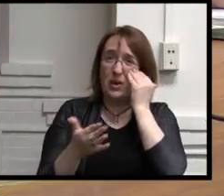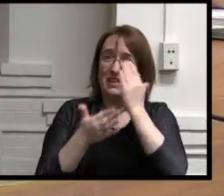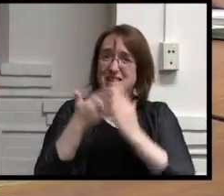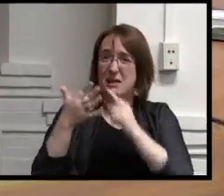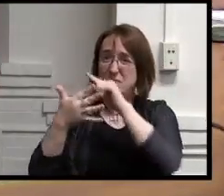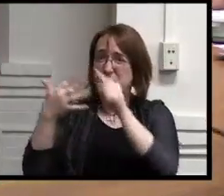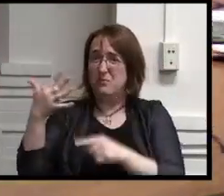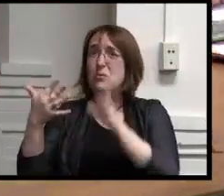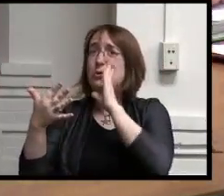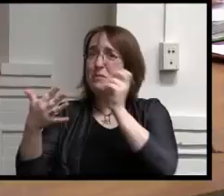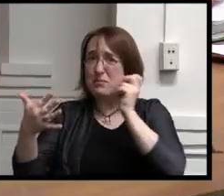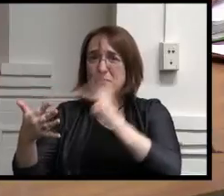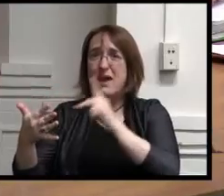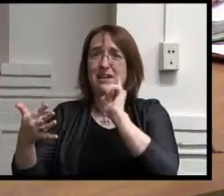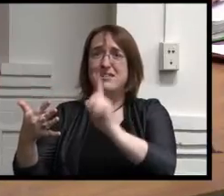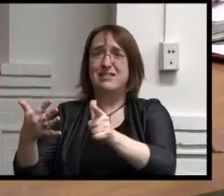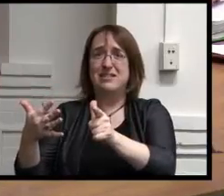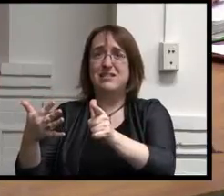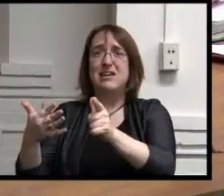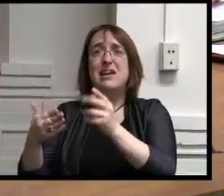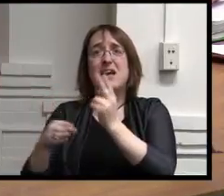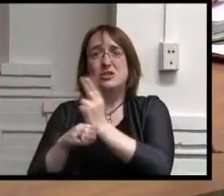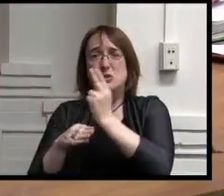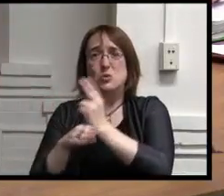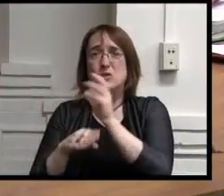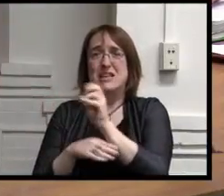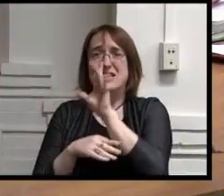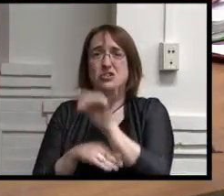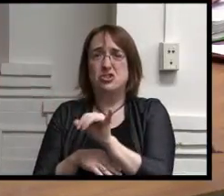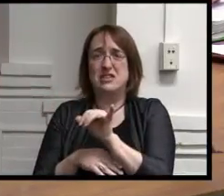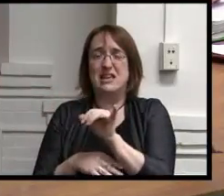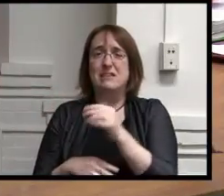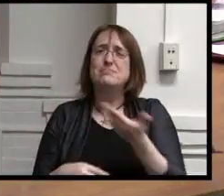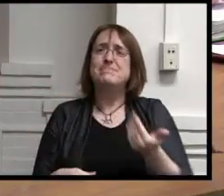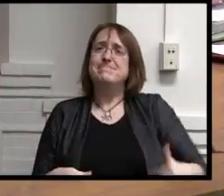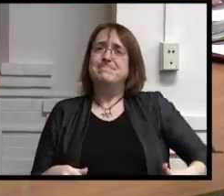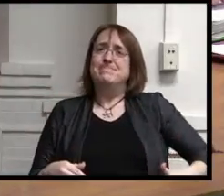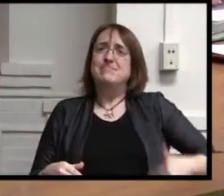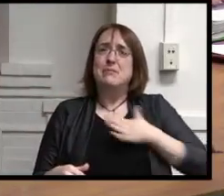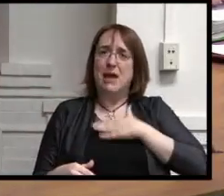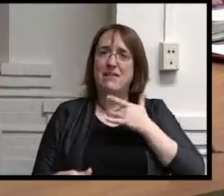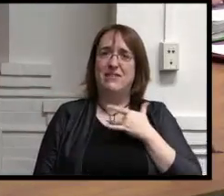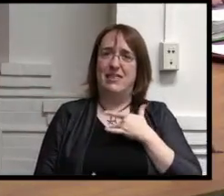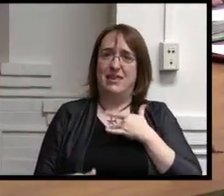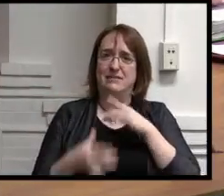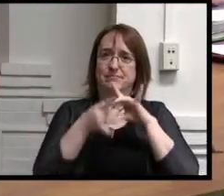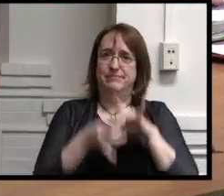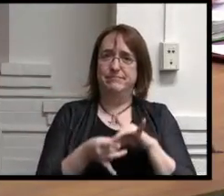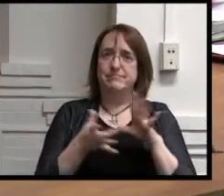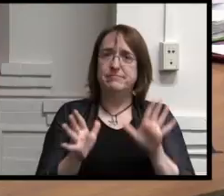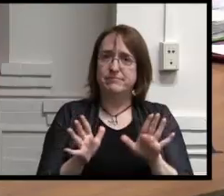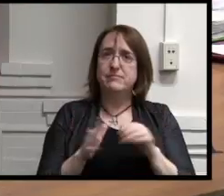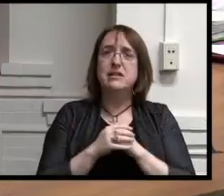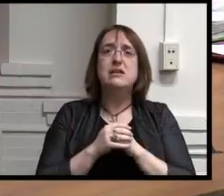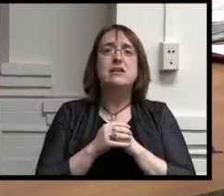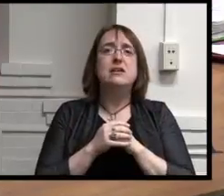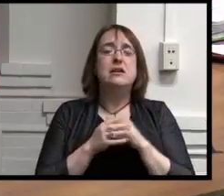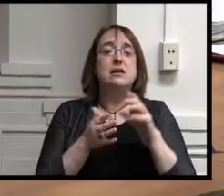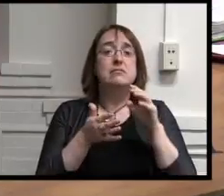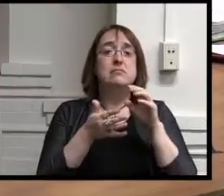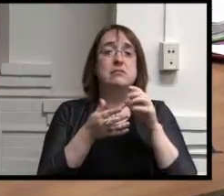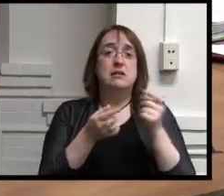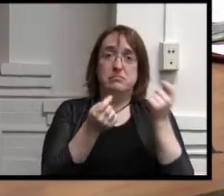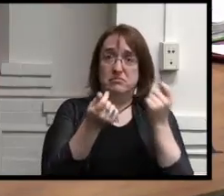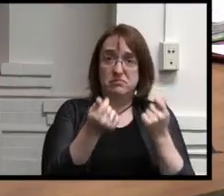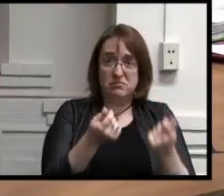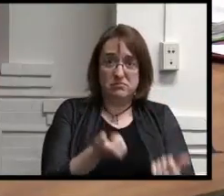coming back and we would use the contingency, because that's how I feel about it, is that, okay, we'll take these out, and then